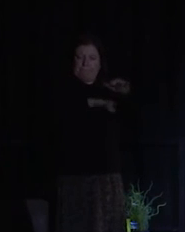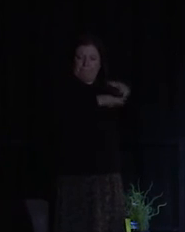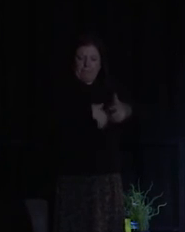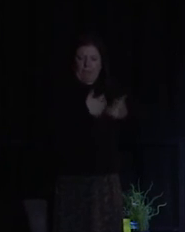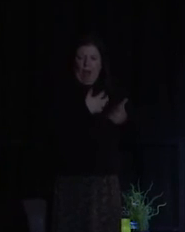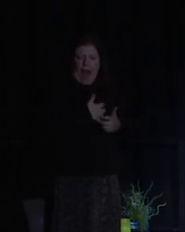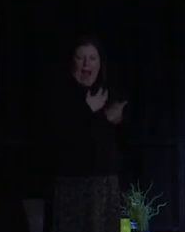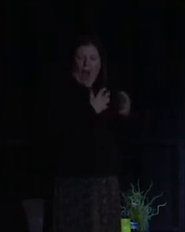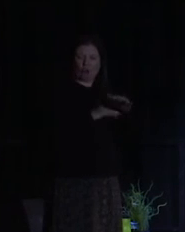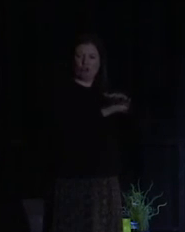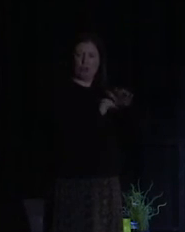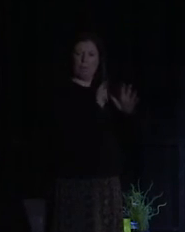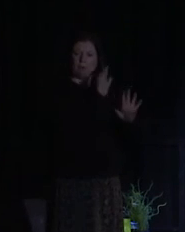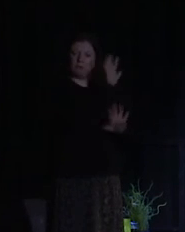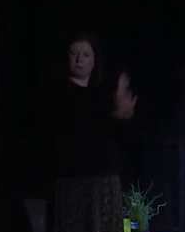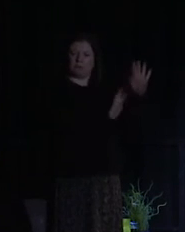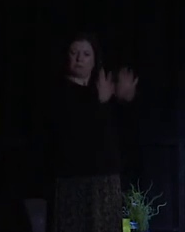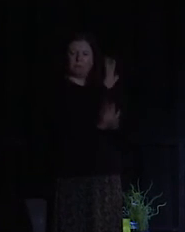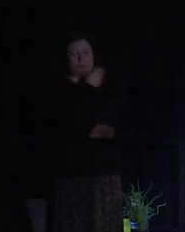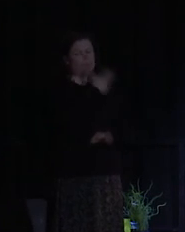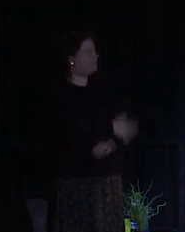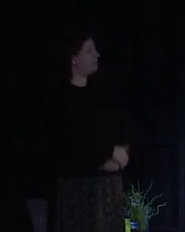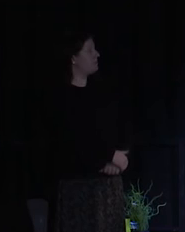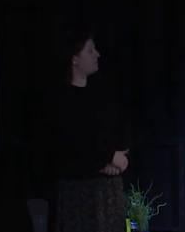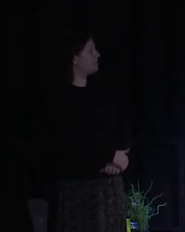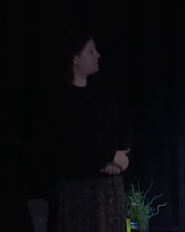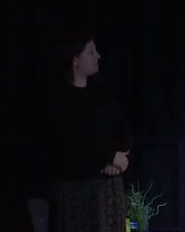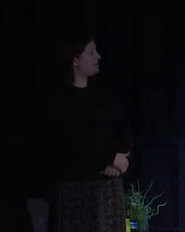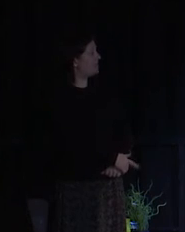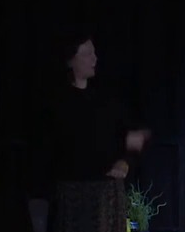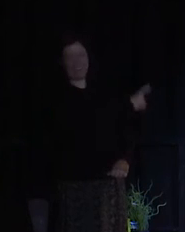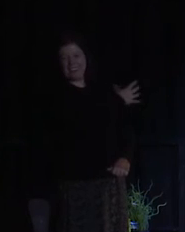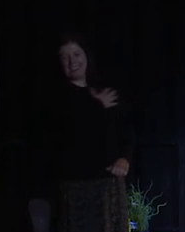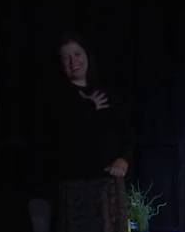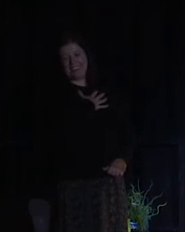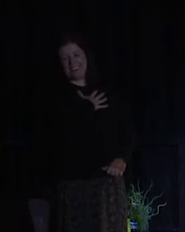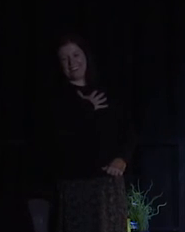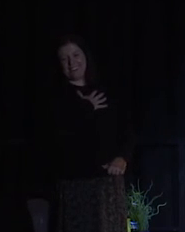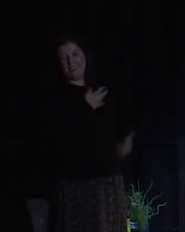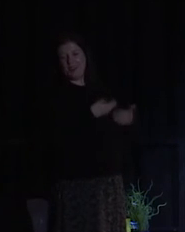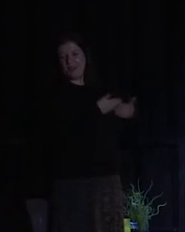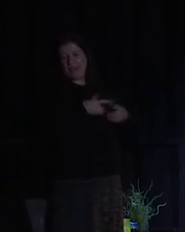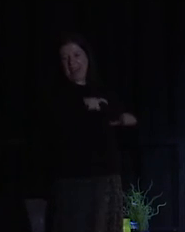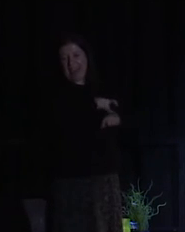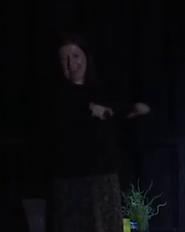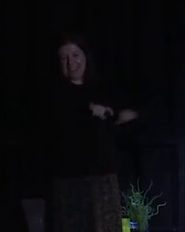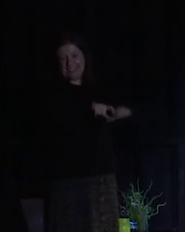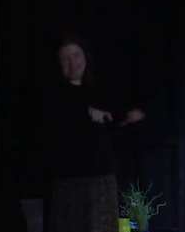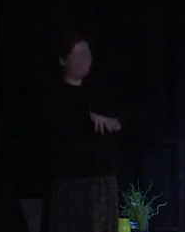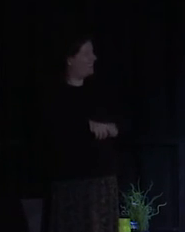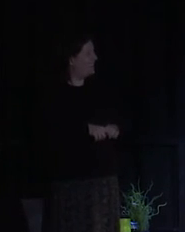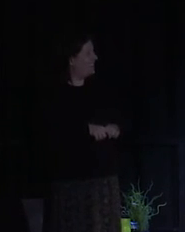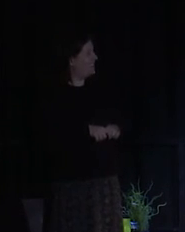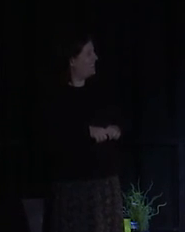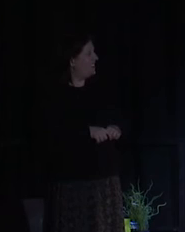a really interesting new tone for those fantastic artists. Okay, Baby Racing, live Baby Racing by Cirque du Jour. Ever seen such a thing?